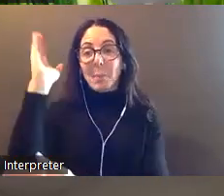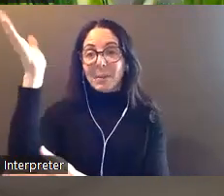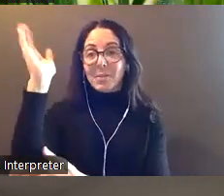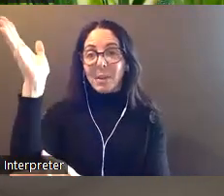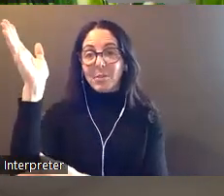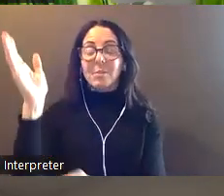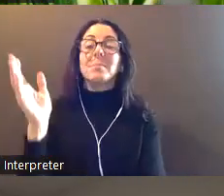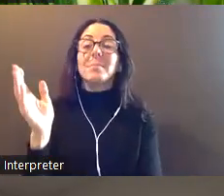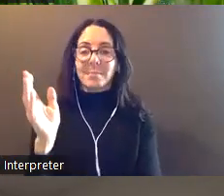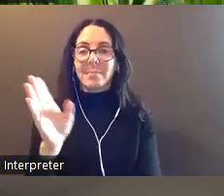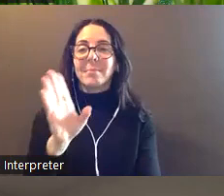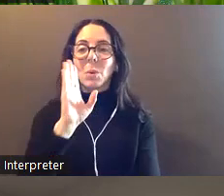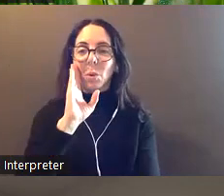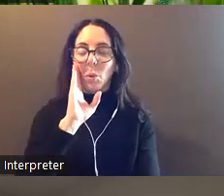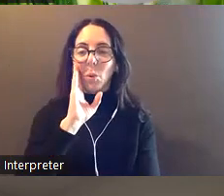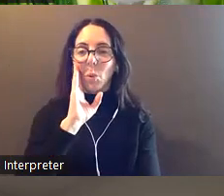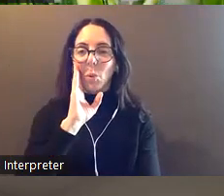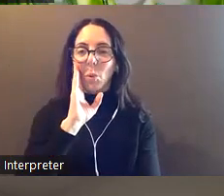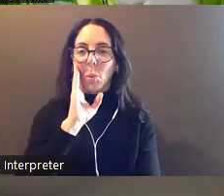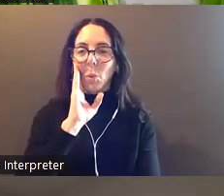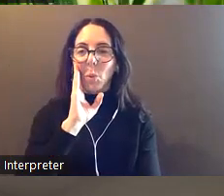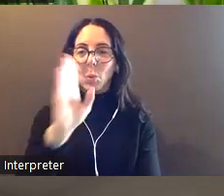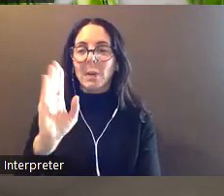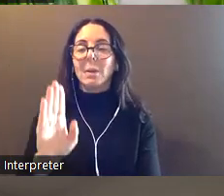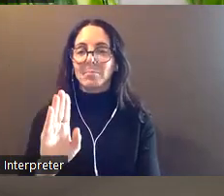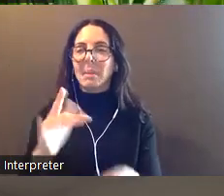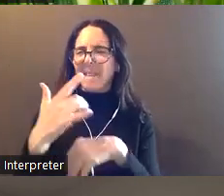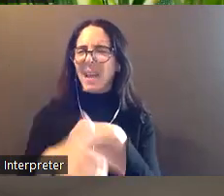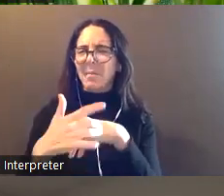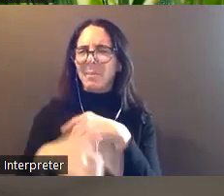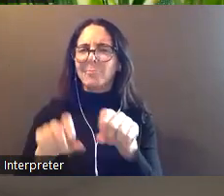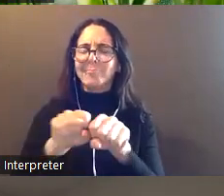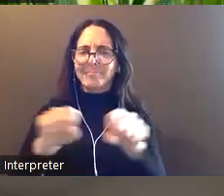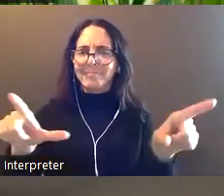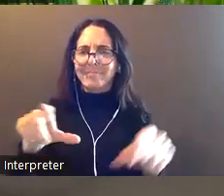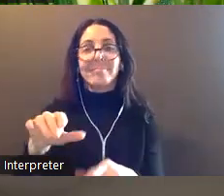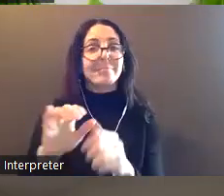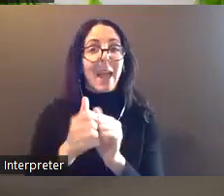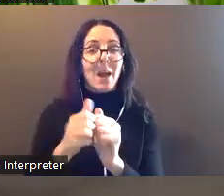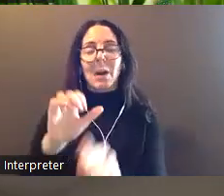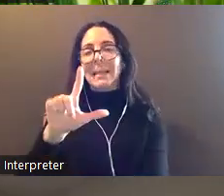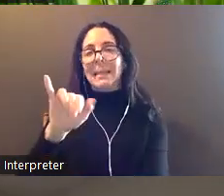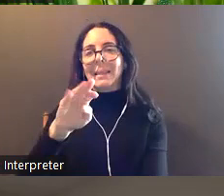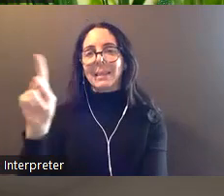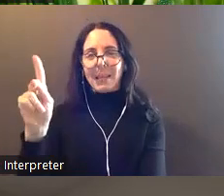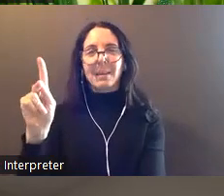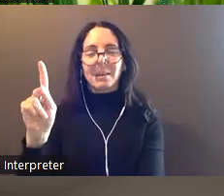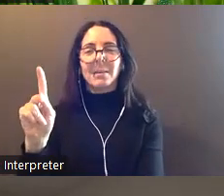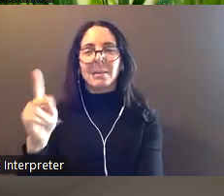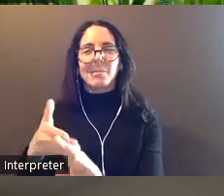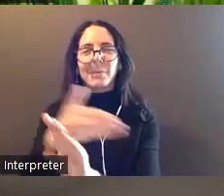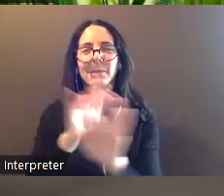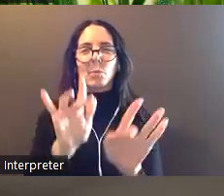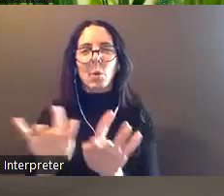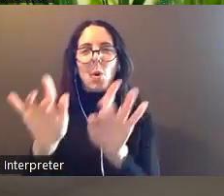made available at the end of this presentation. There'll be a link to a previously recorded session